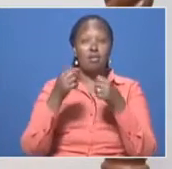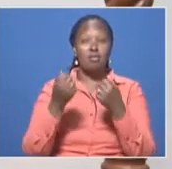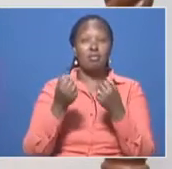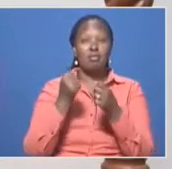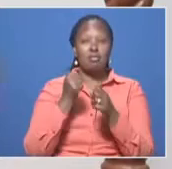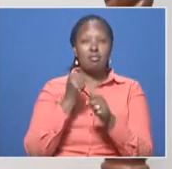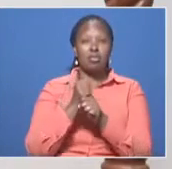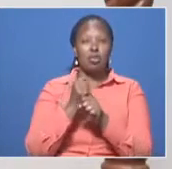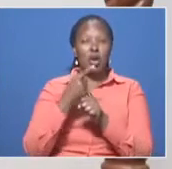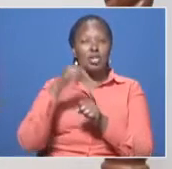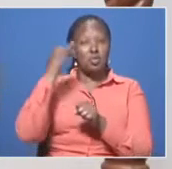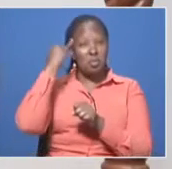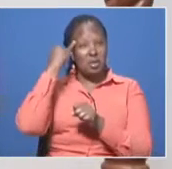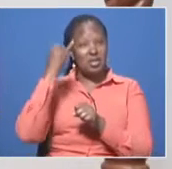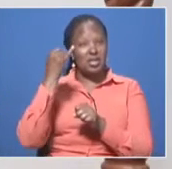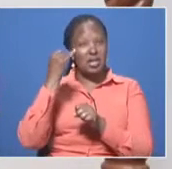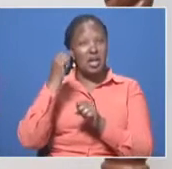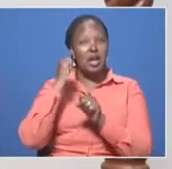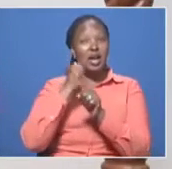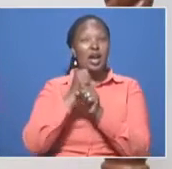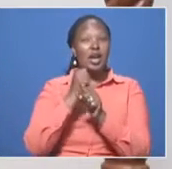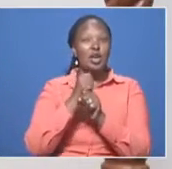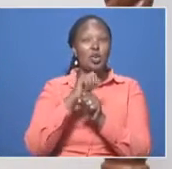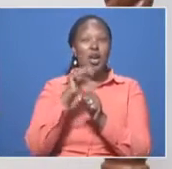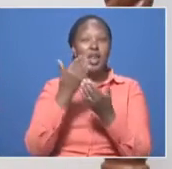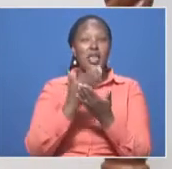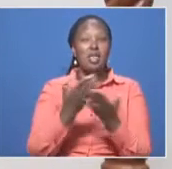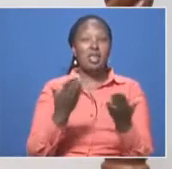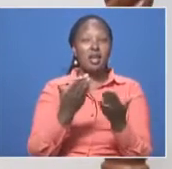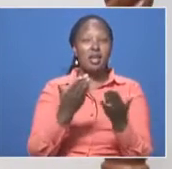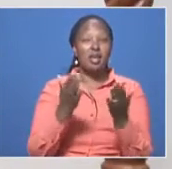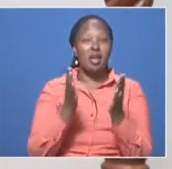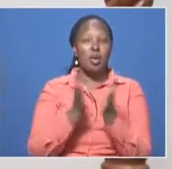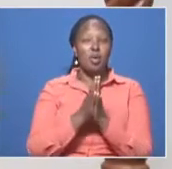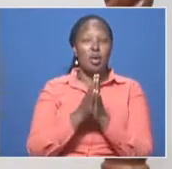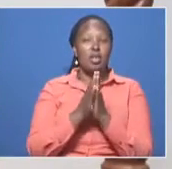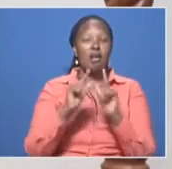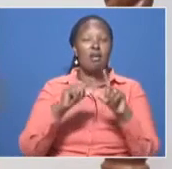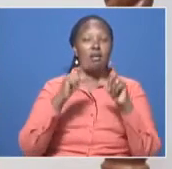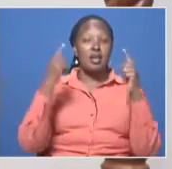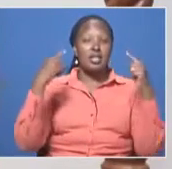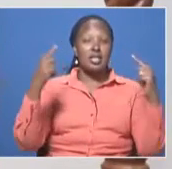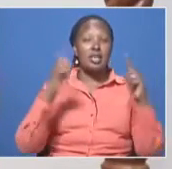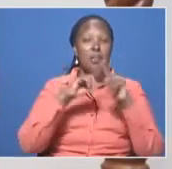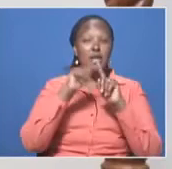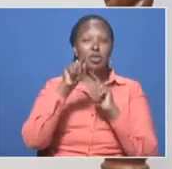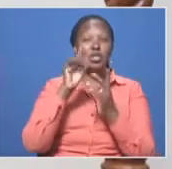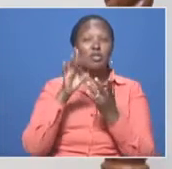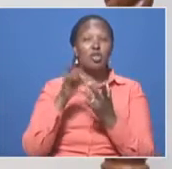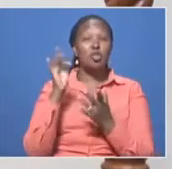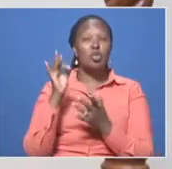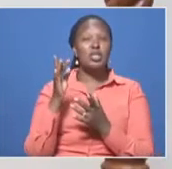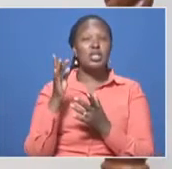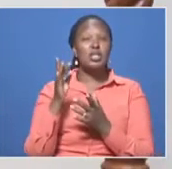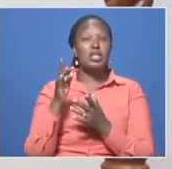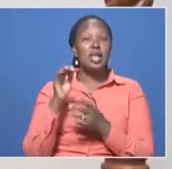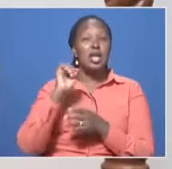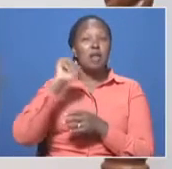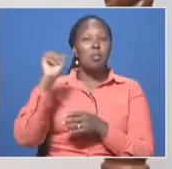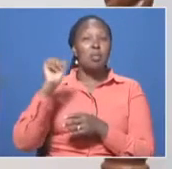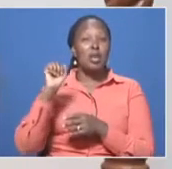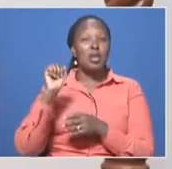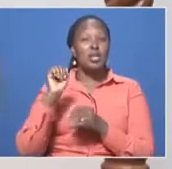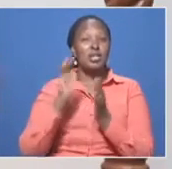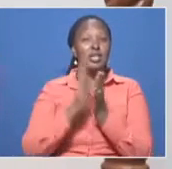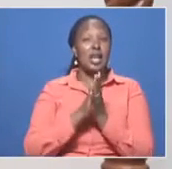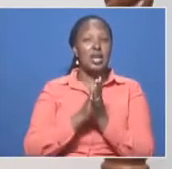well, we imagine, you could do absolutely anything with great success. But you chose politics, and it sounds